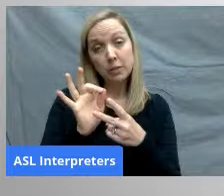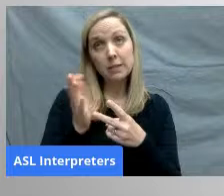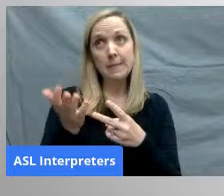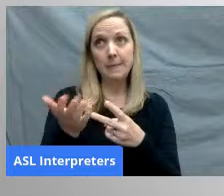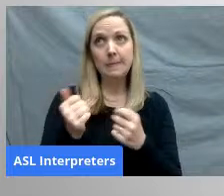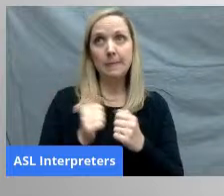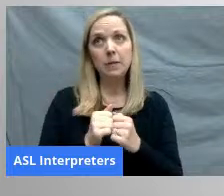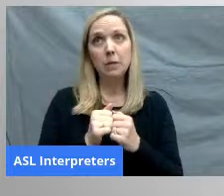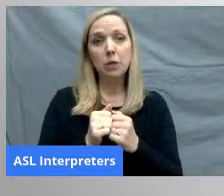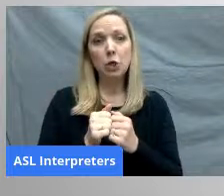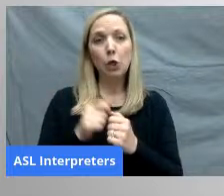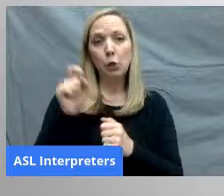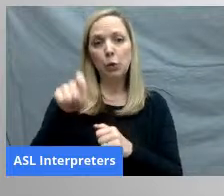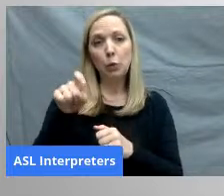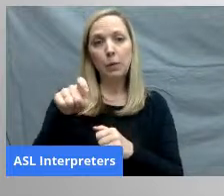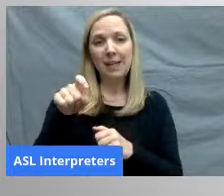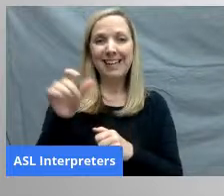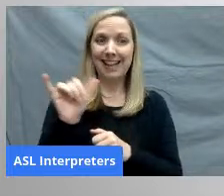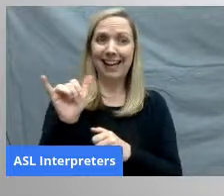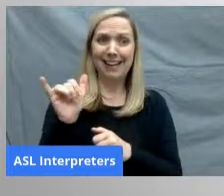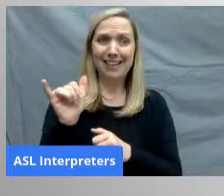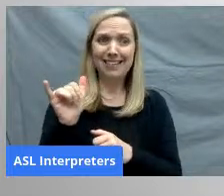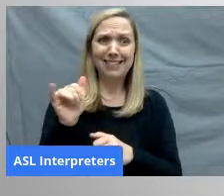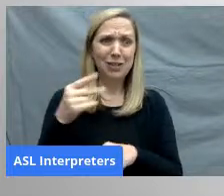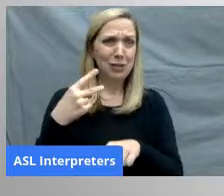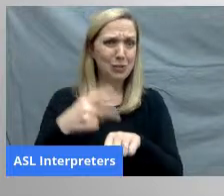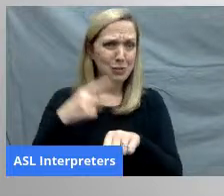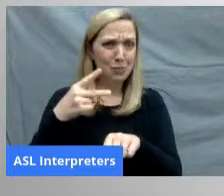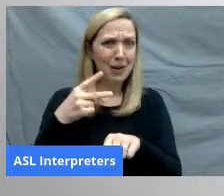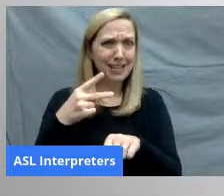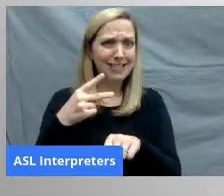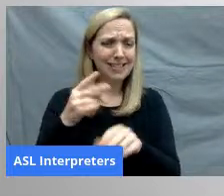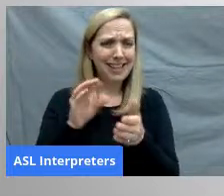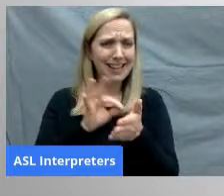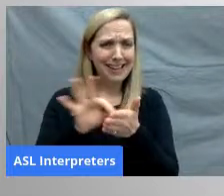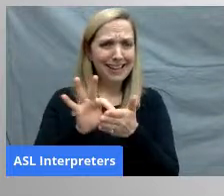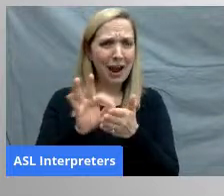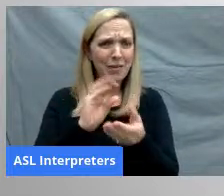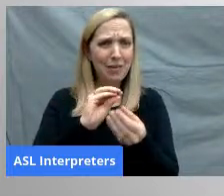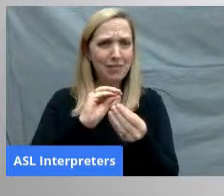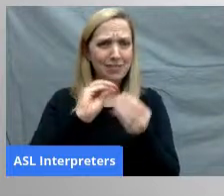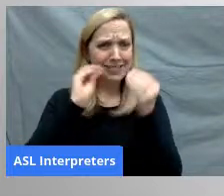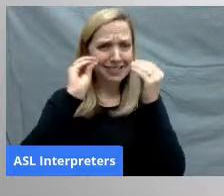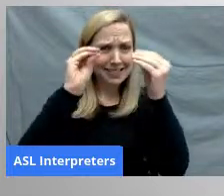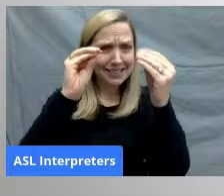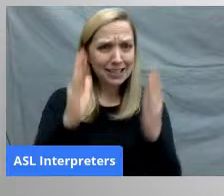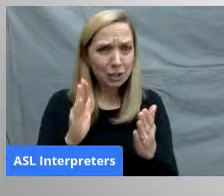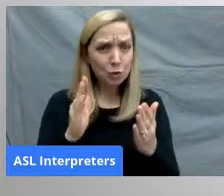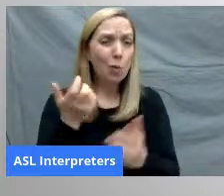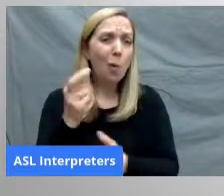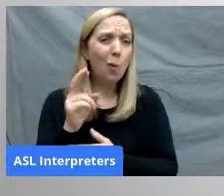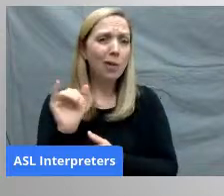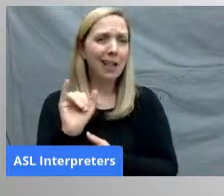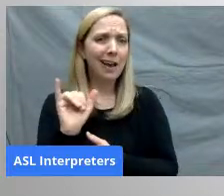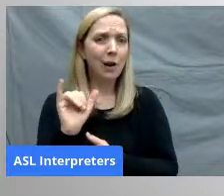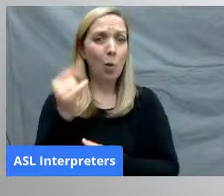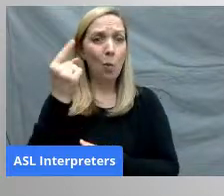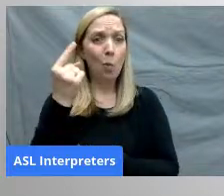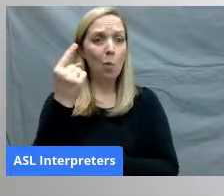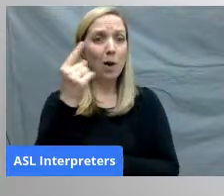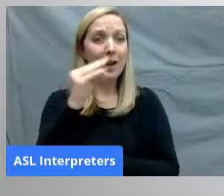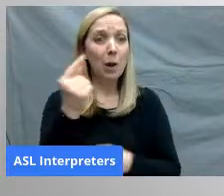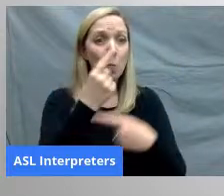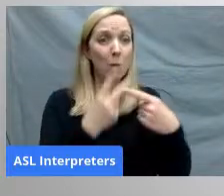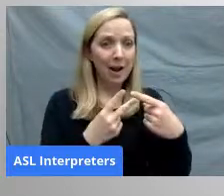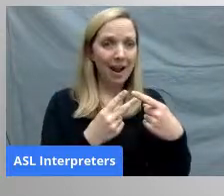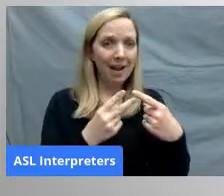almost twice as many teachers, or a teacher and a half, because you have that 4th grade classroom where there are teachers that need